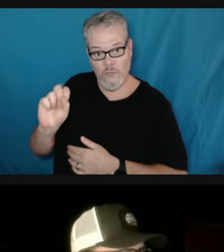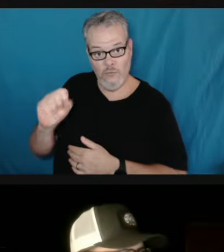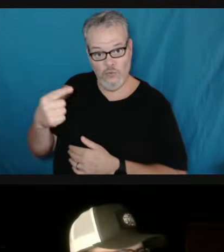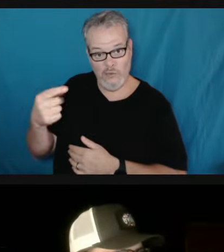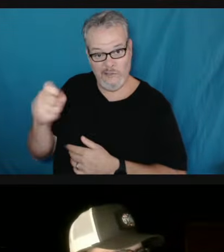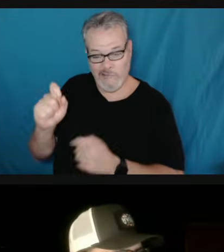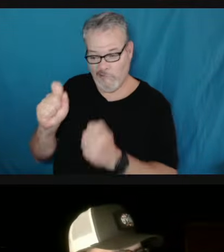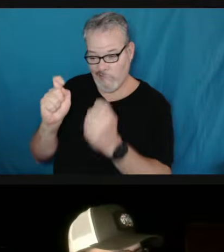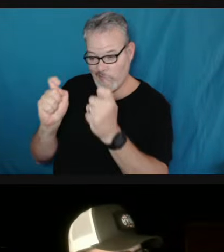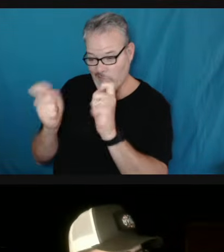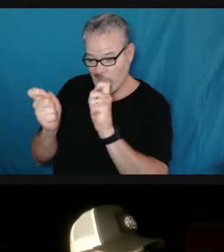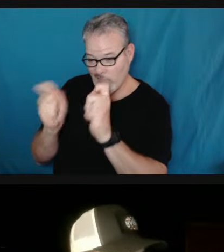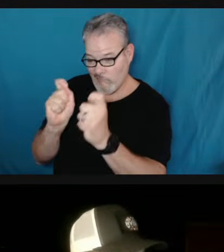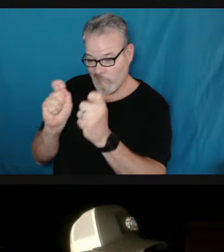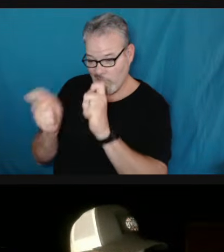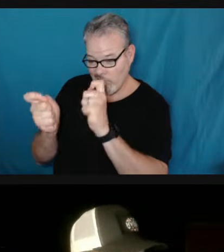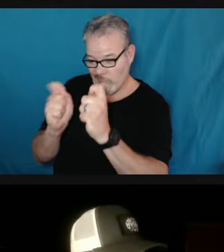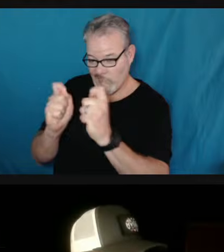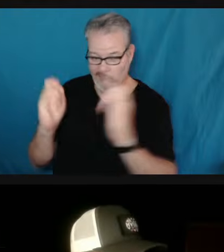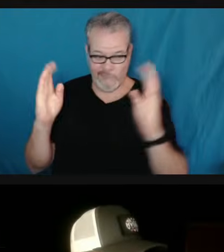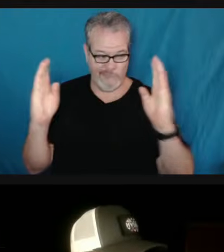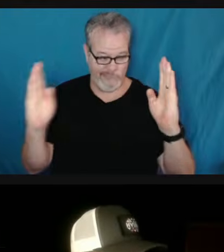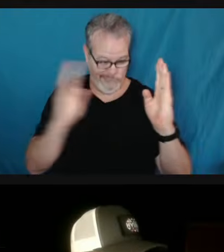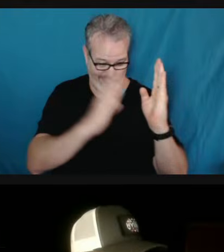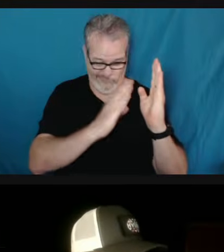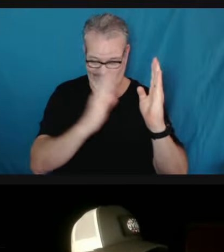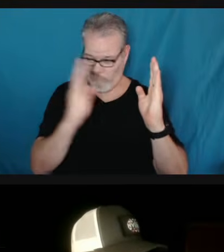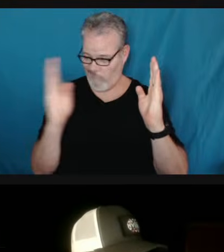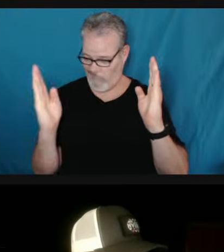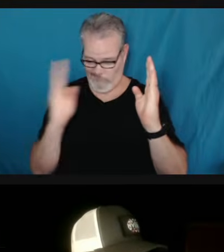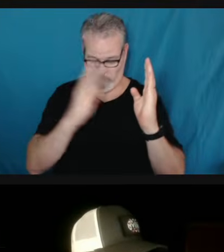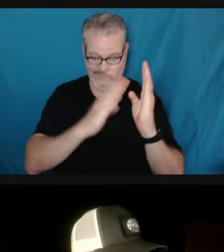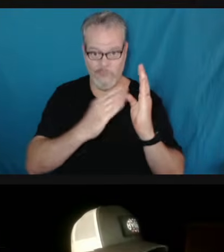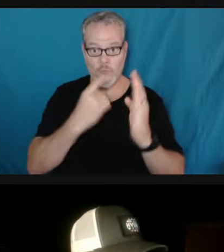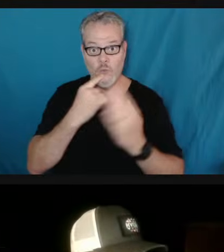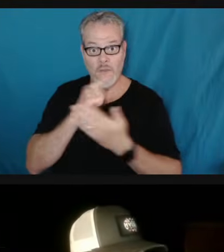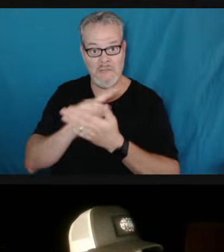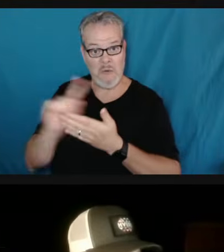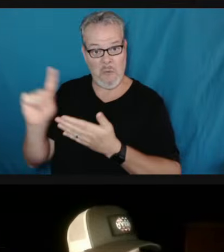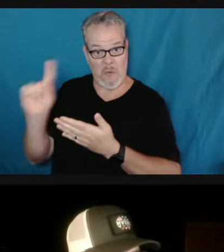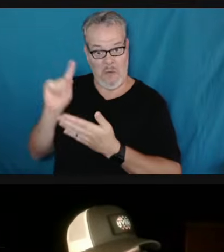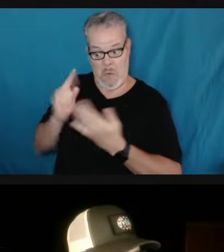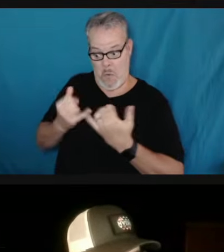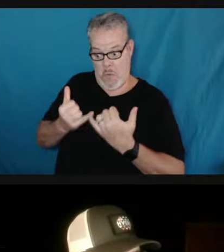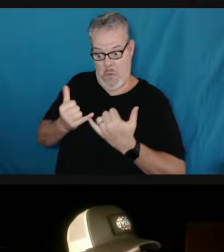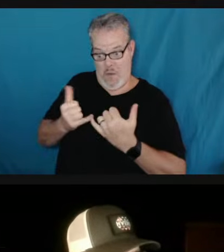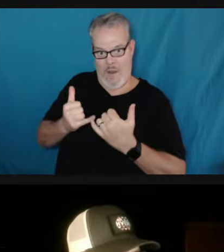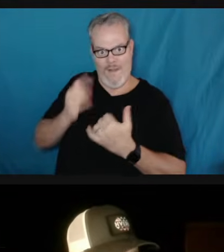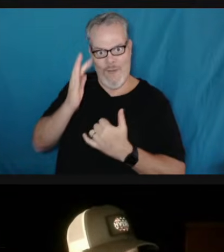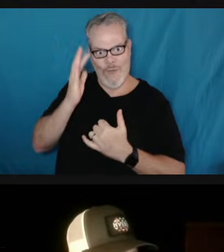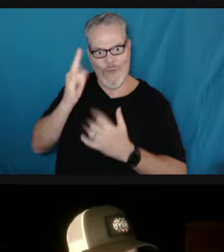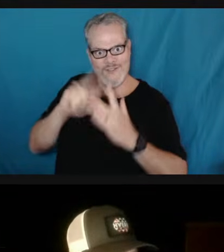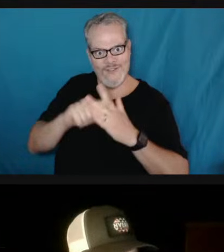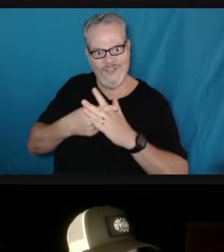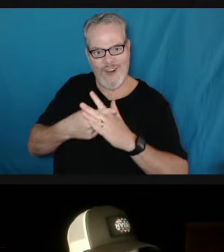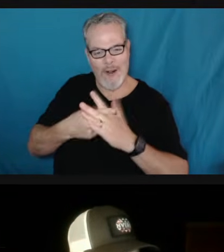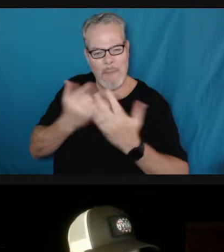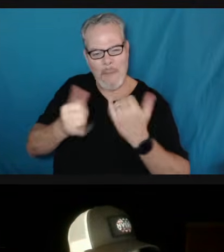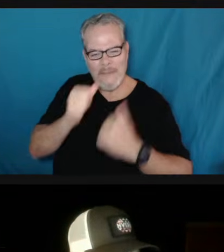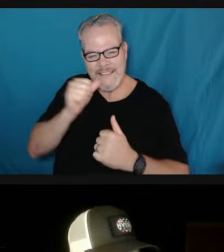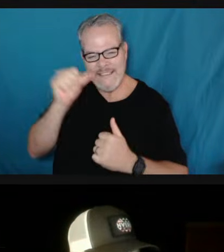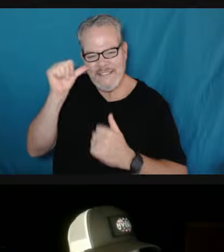the changing rates of inflation, deflation. So about a week ago, we said the window was going to start today or even yesterday, and slightly